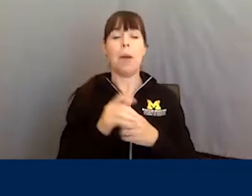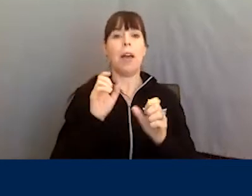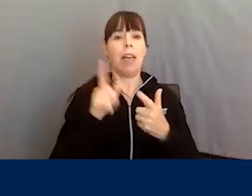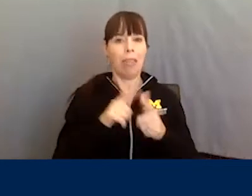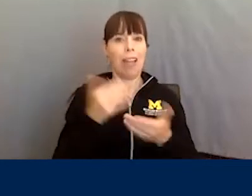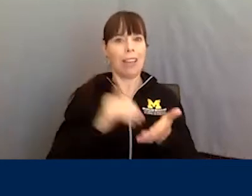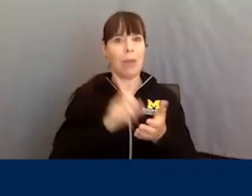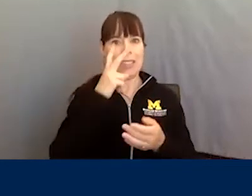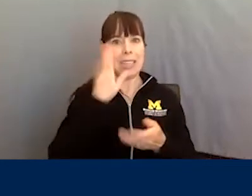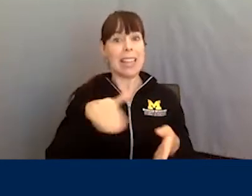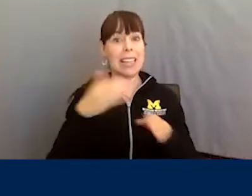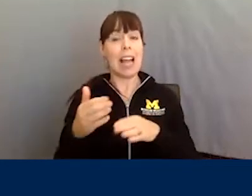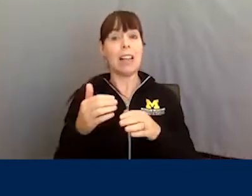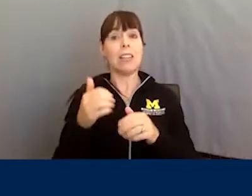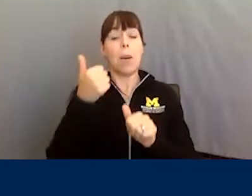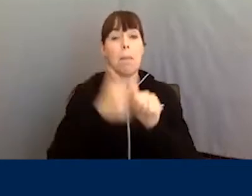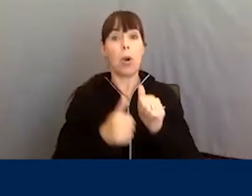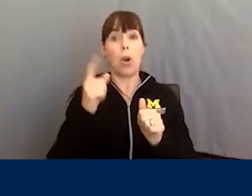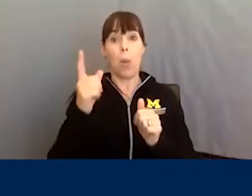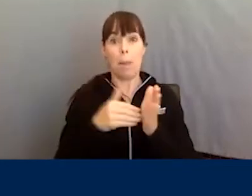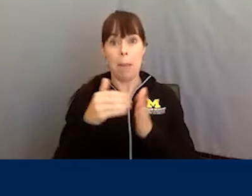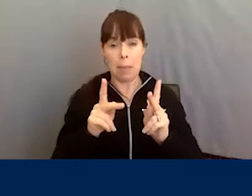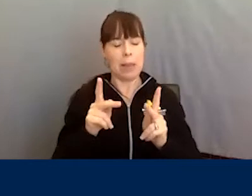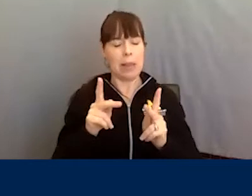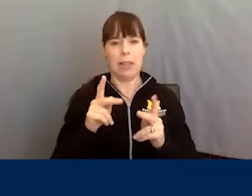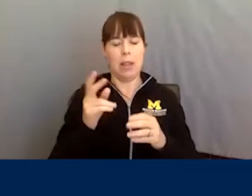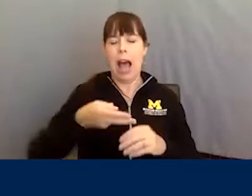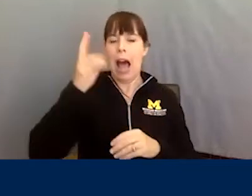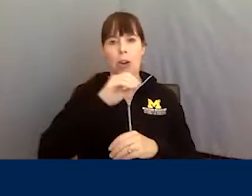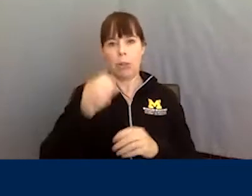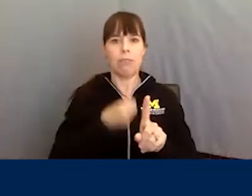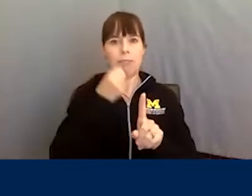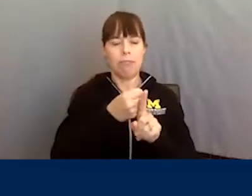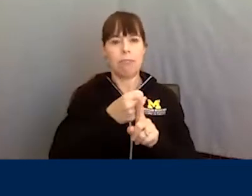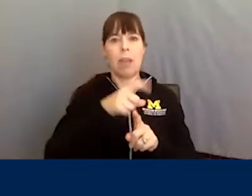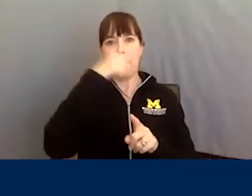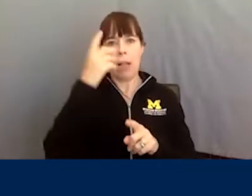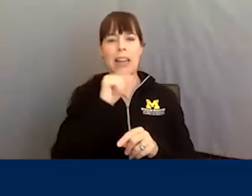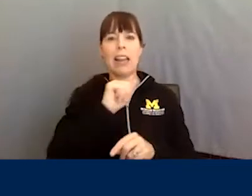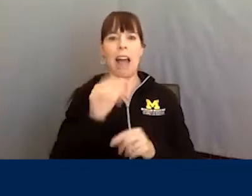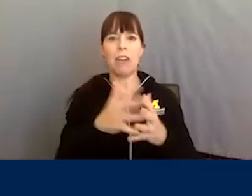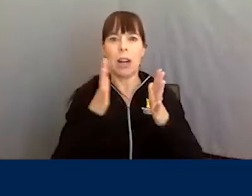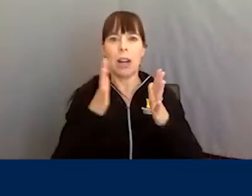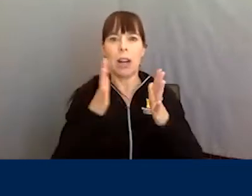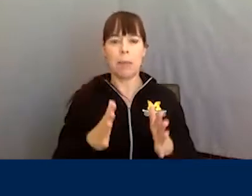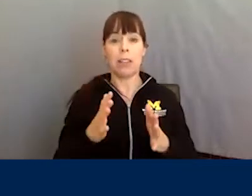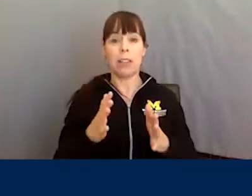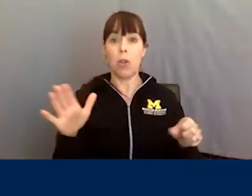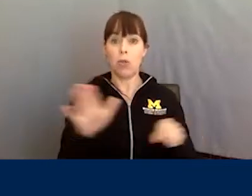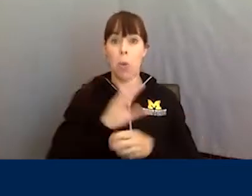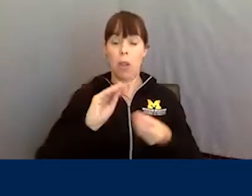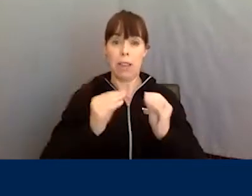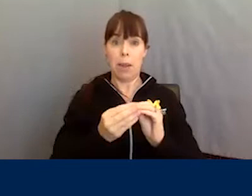see the deaths per million disproportionately affects Blacks and African Americans. The absolute number